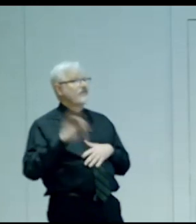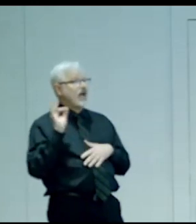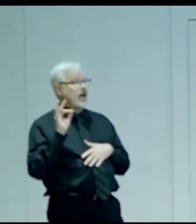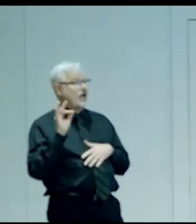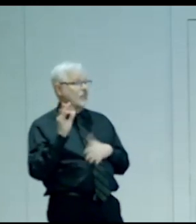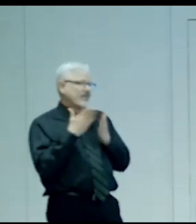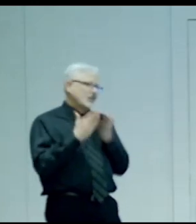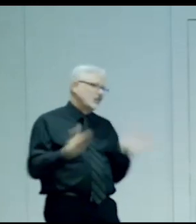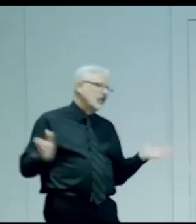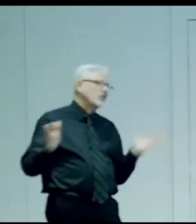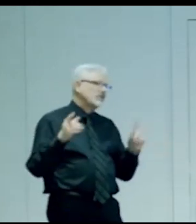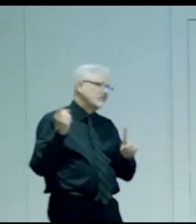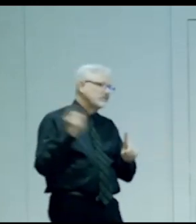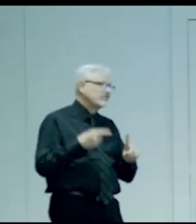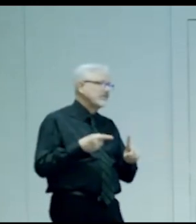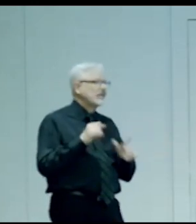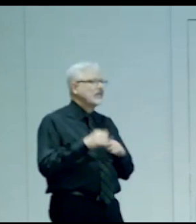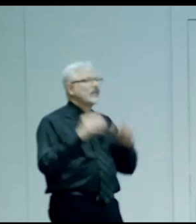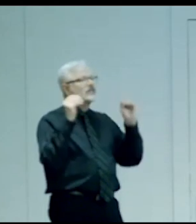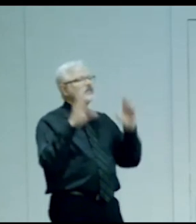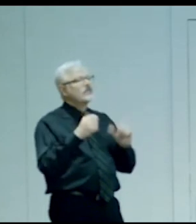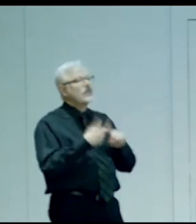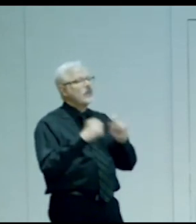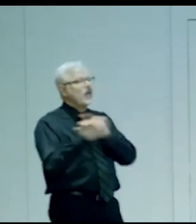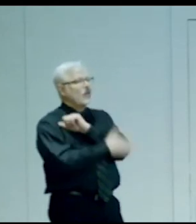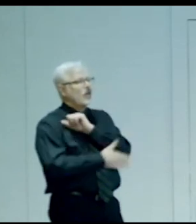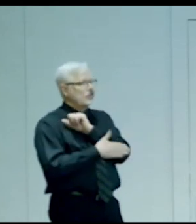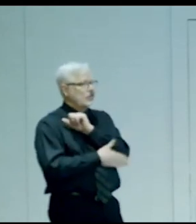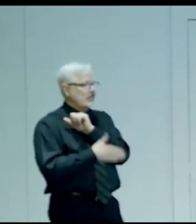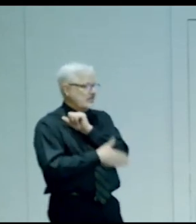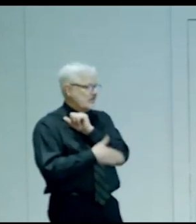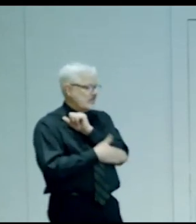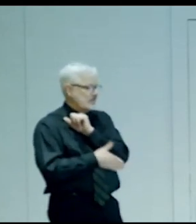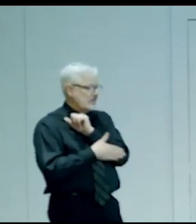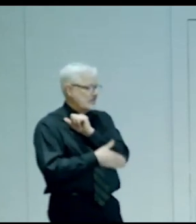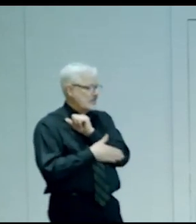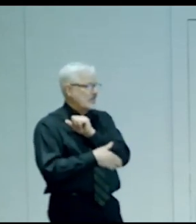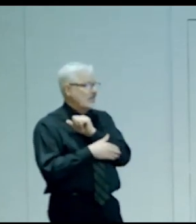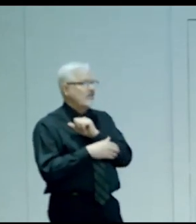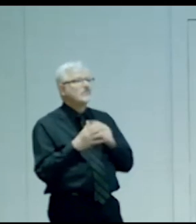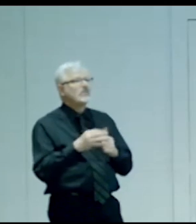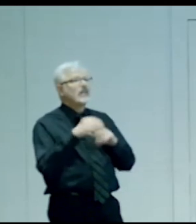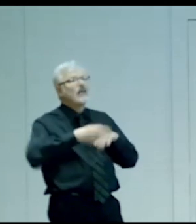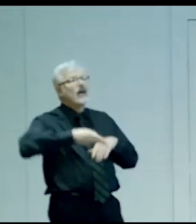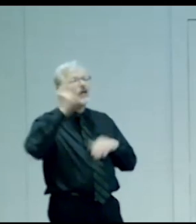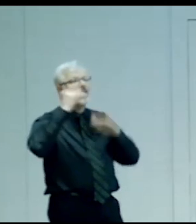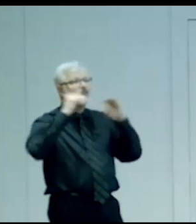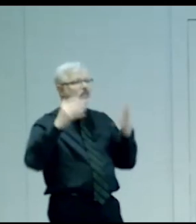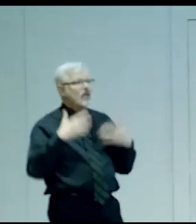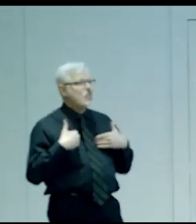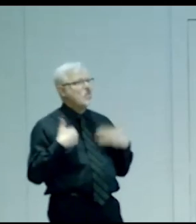statement is that this teachers in other countries, especially at the higher levels, had much